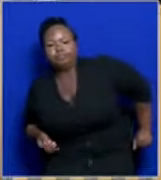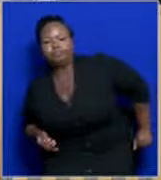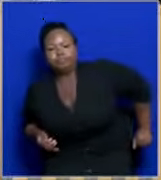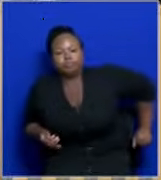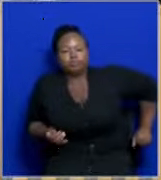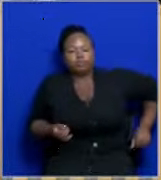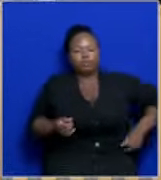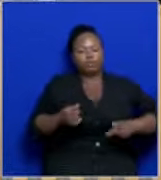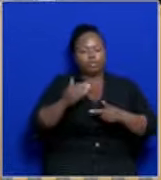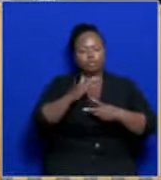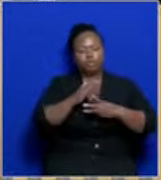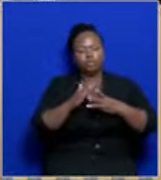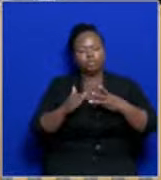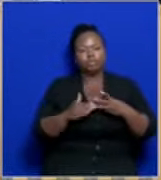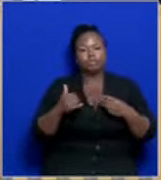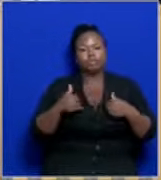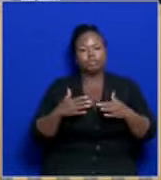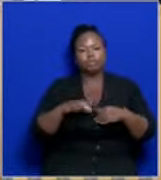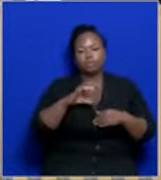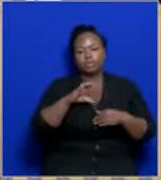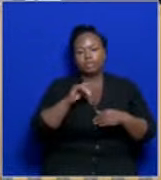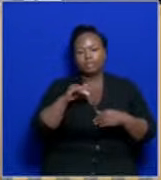number. We have